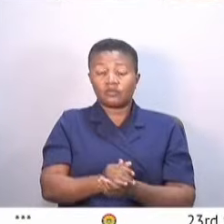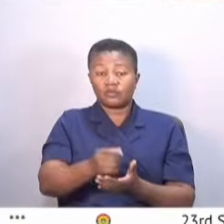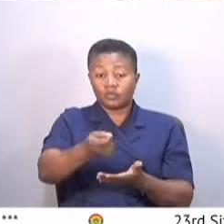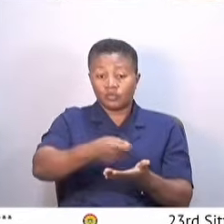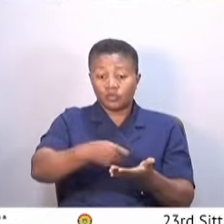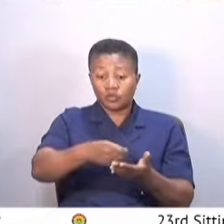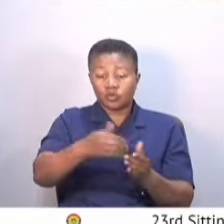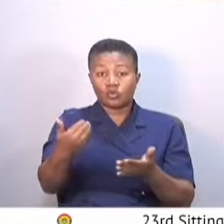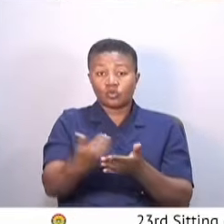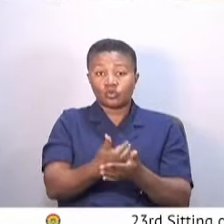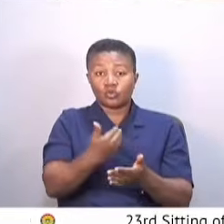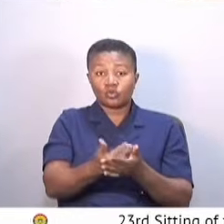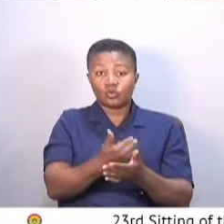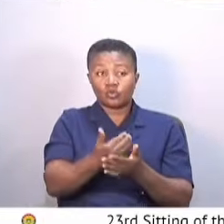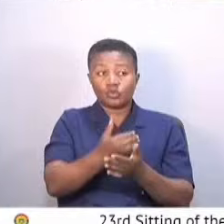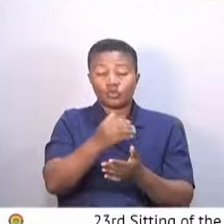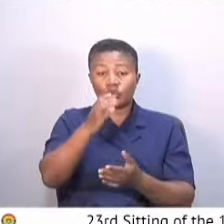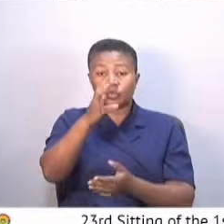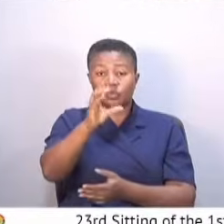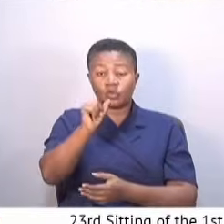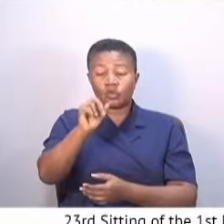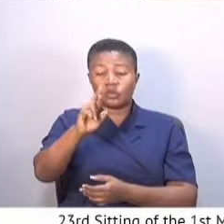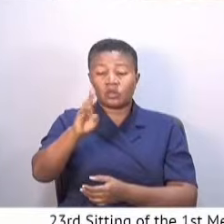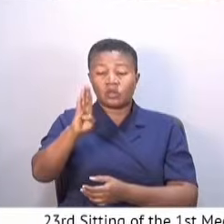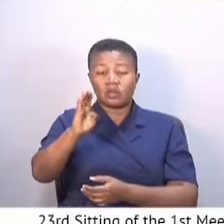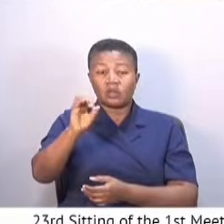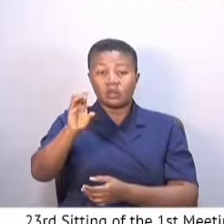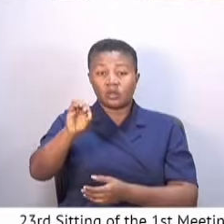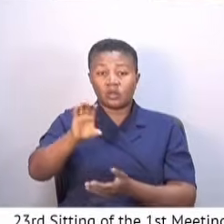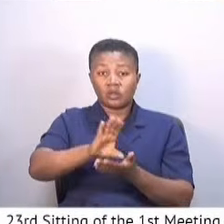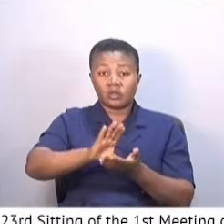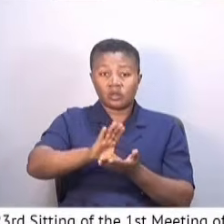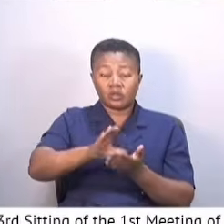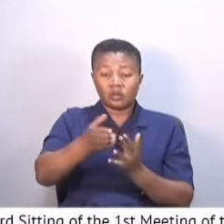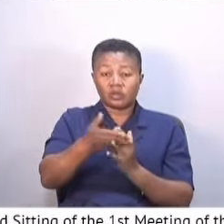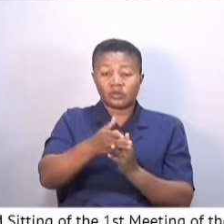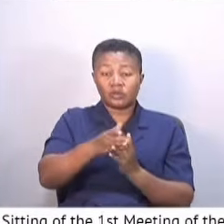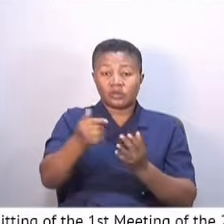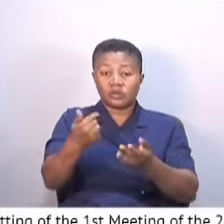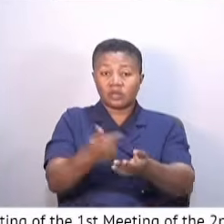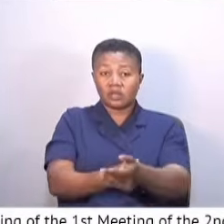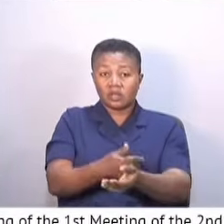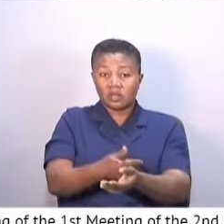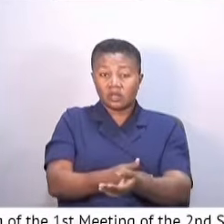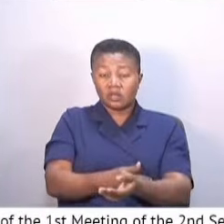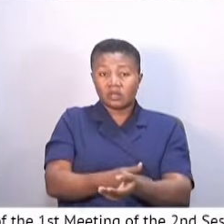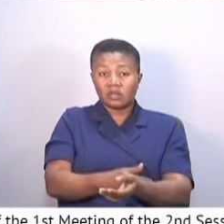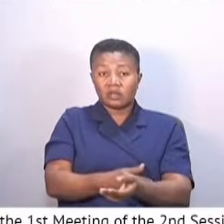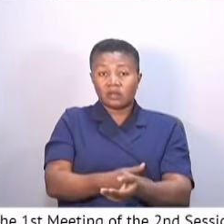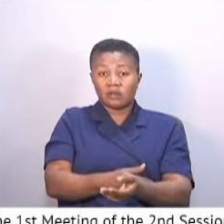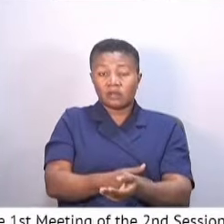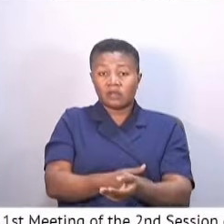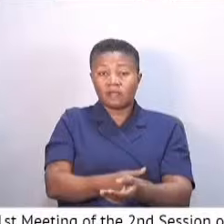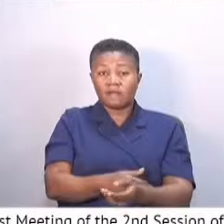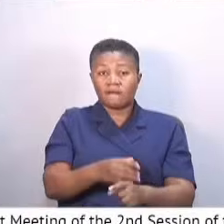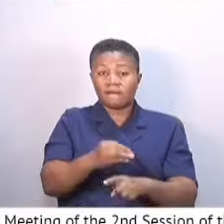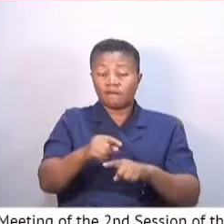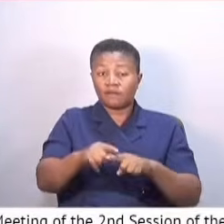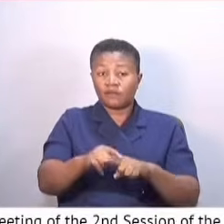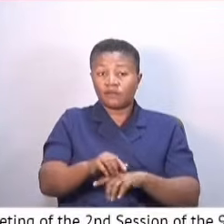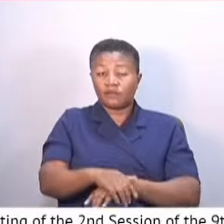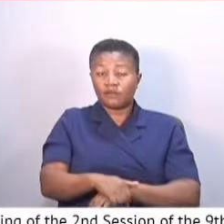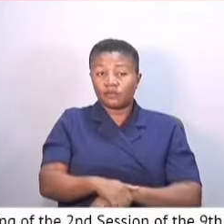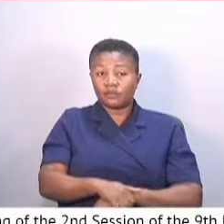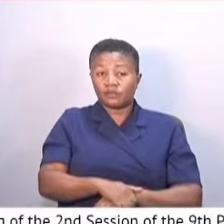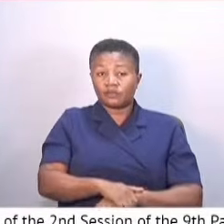of a new carbon credit agreement between Ghana and the British Petroleum. I thank you, Speaker.